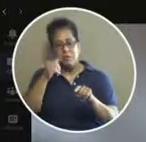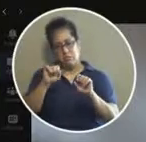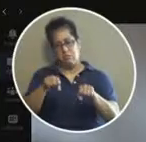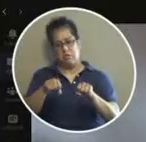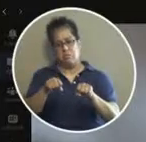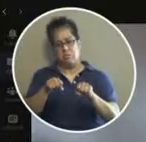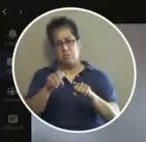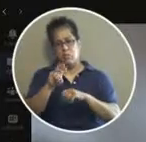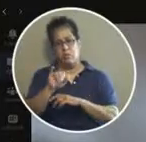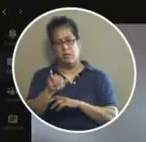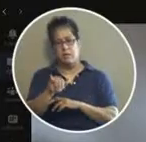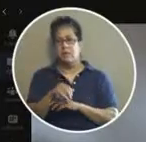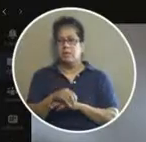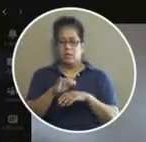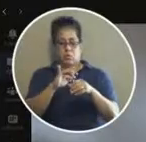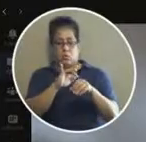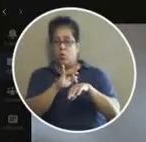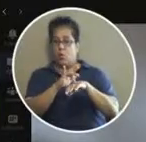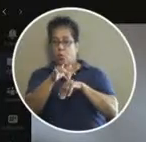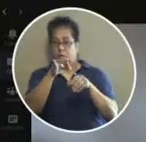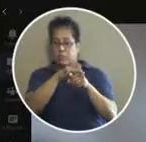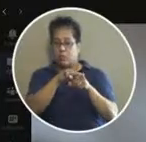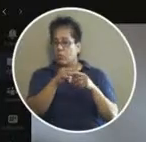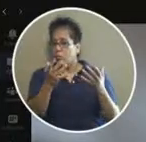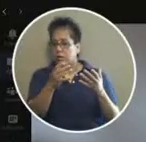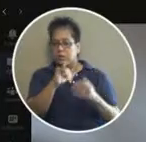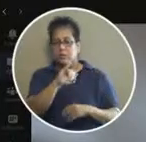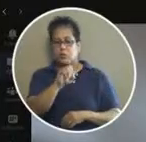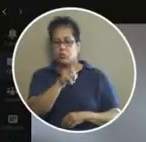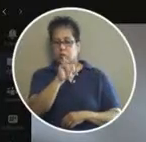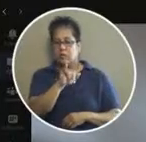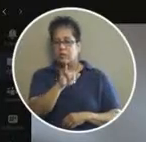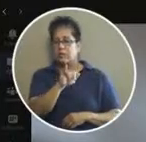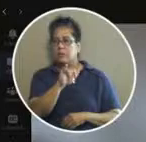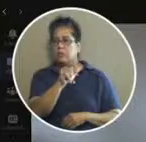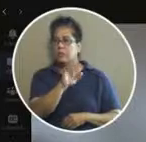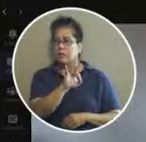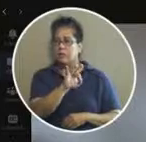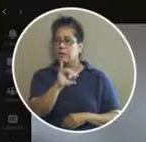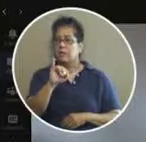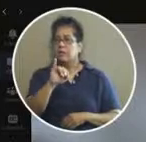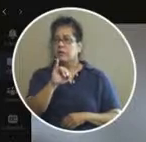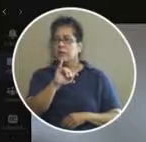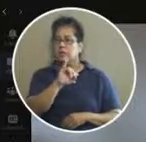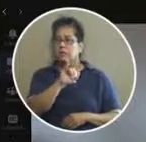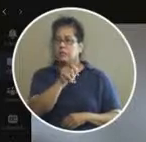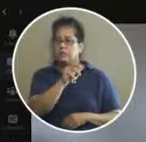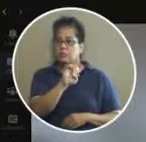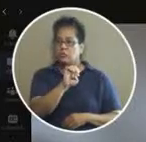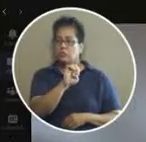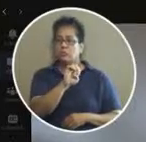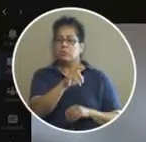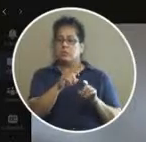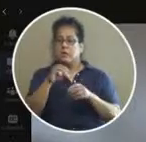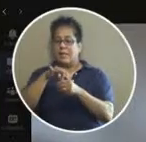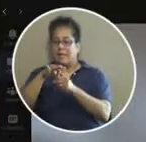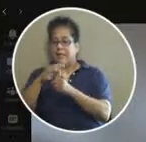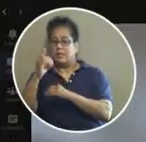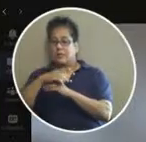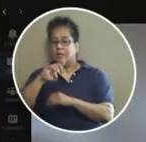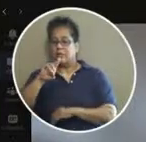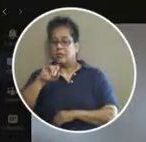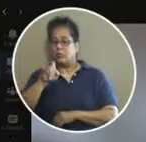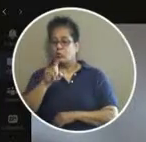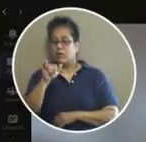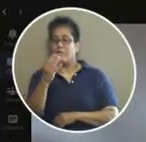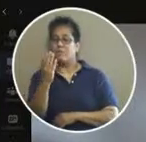way. Early voting will be June the 29th through July the 10th. We have election day on July 14th, so that's coming up